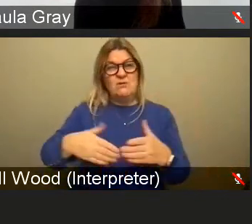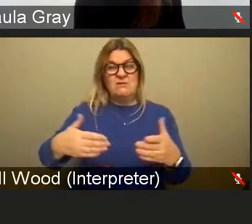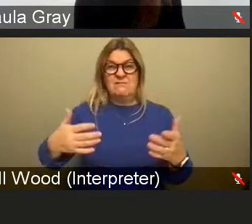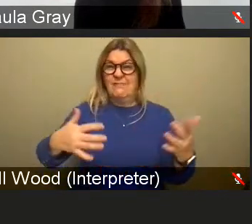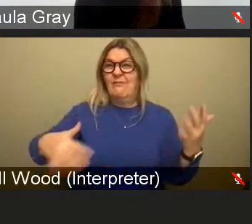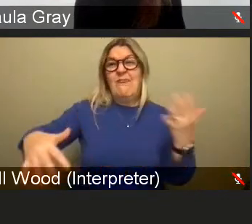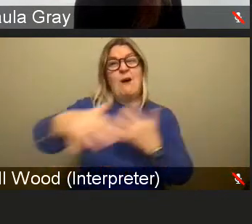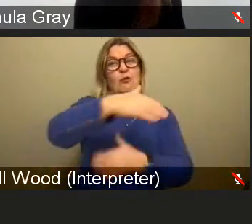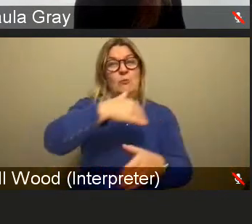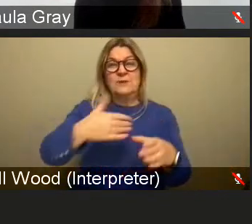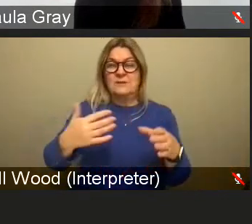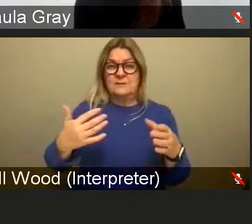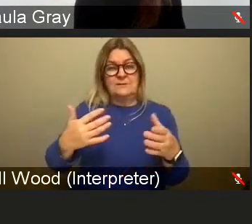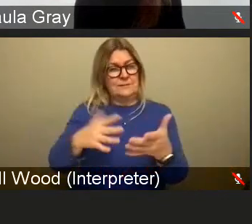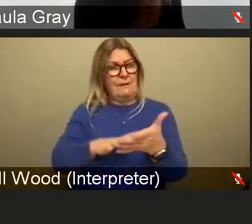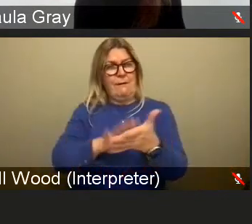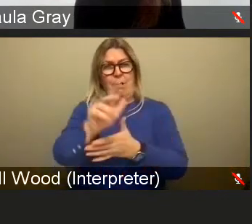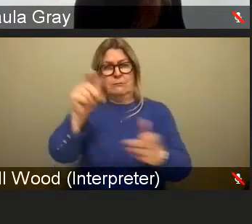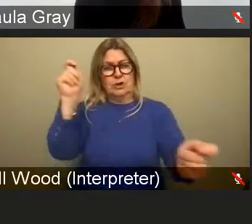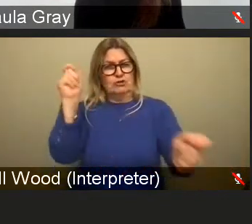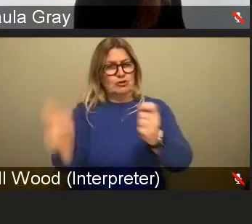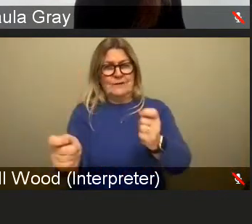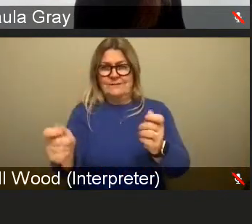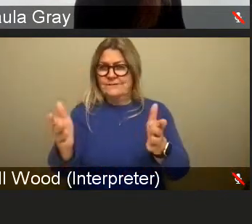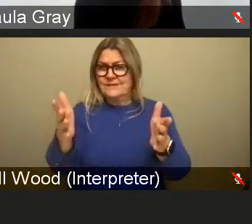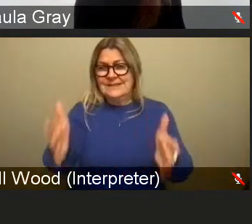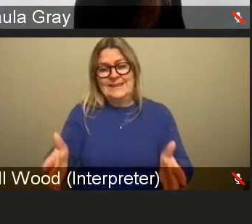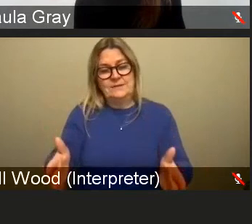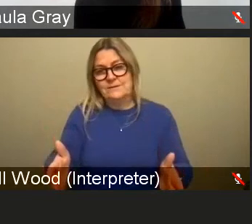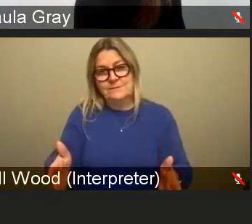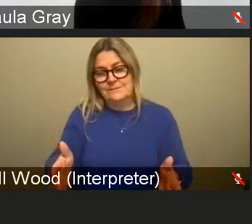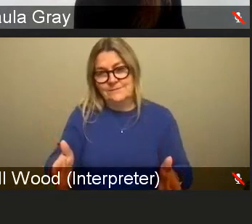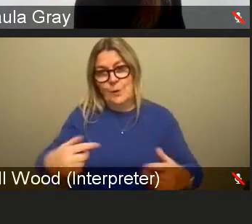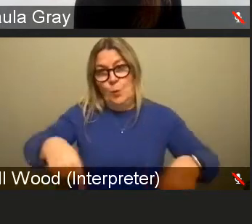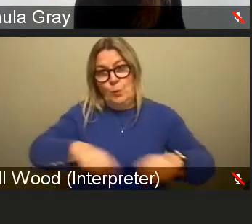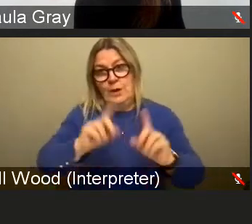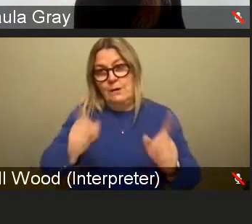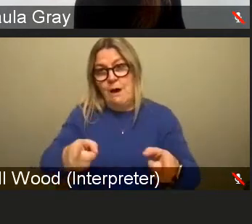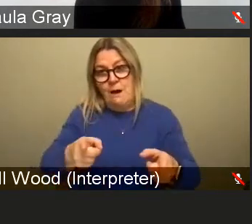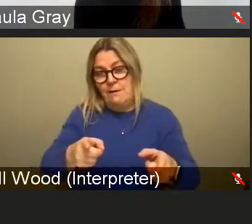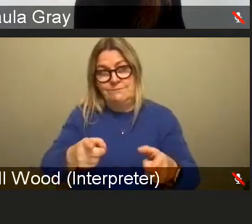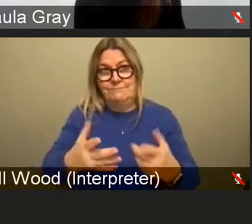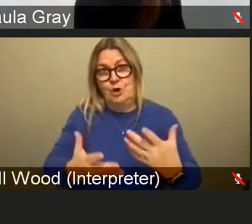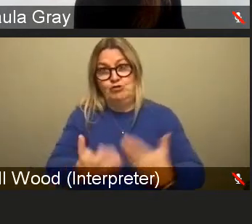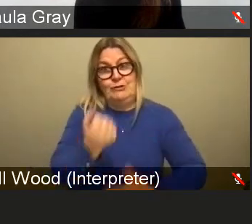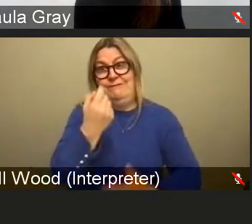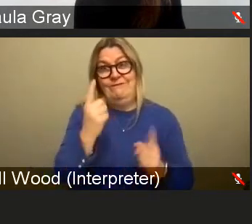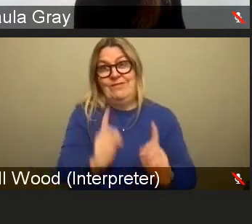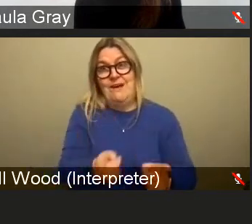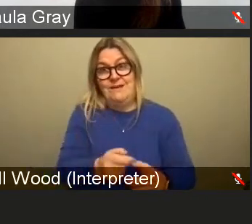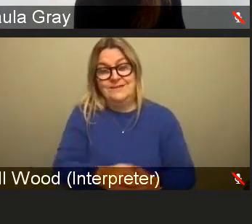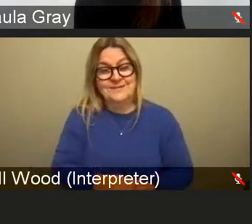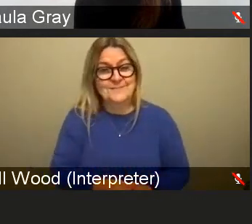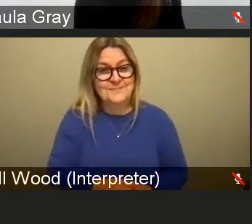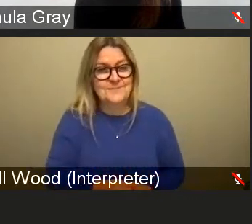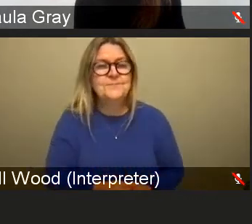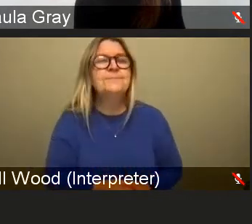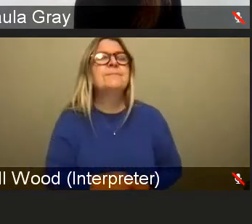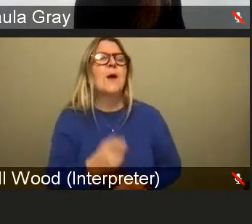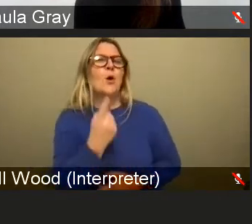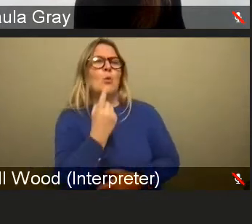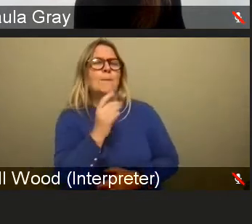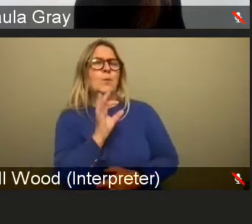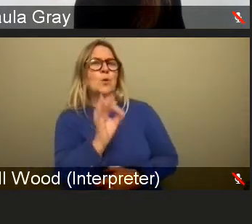that's a much bigger piece of work than we've got time left for this evening. So we'll have one more question from me, and then we'll come to